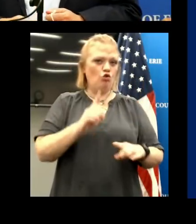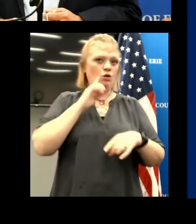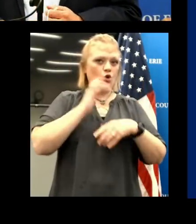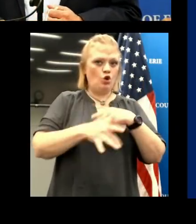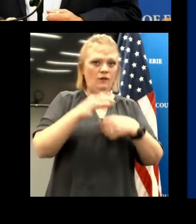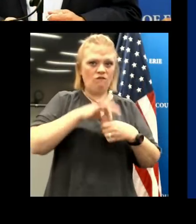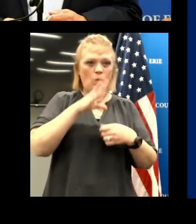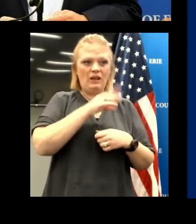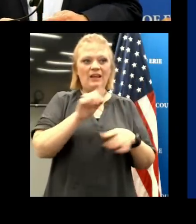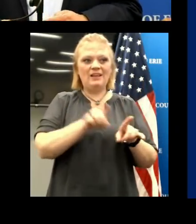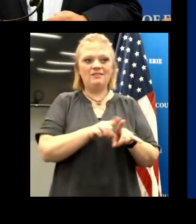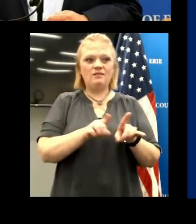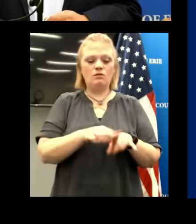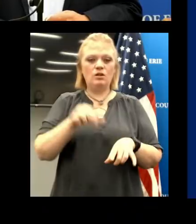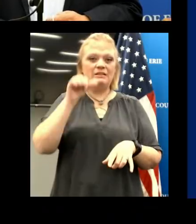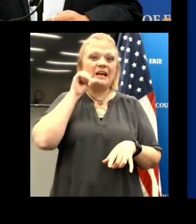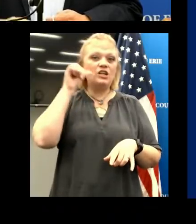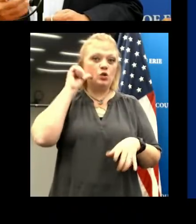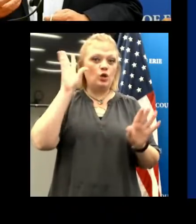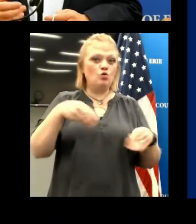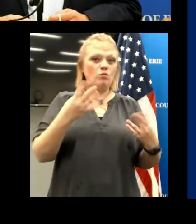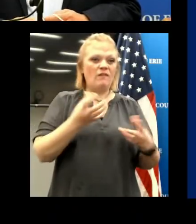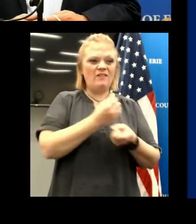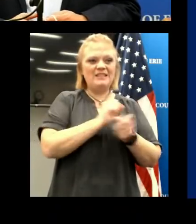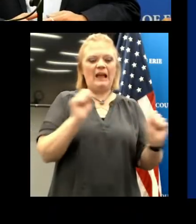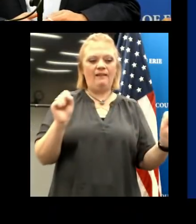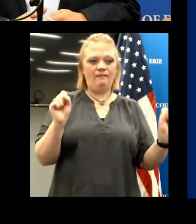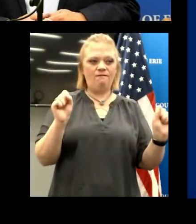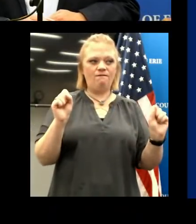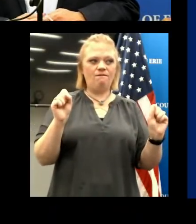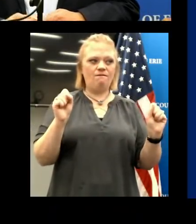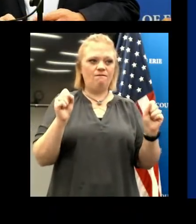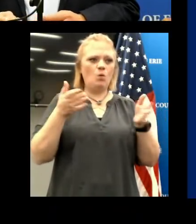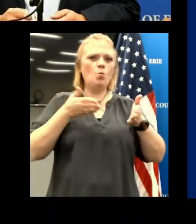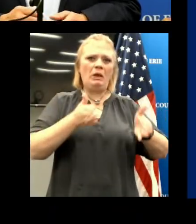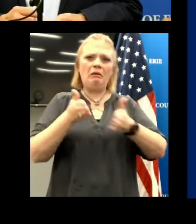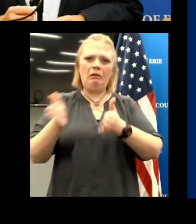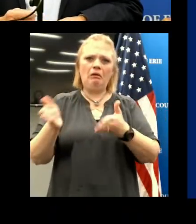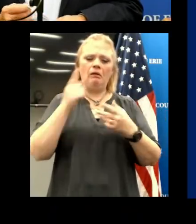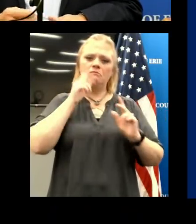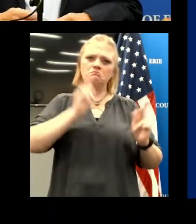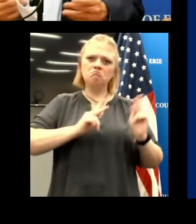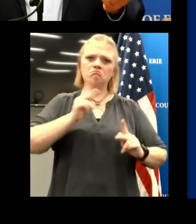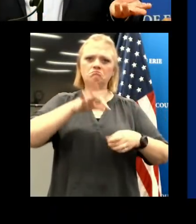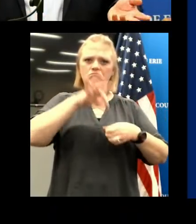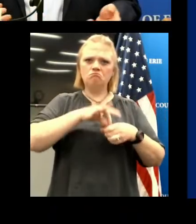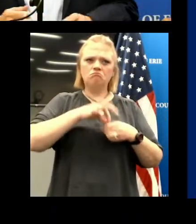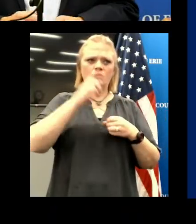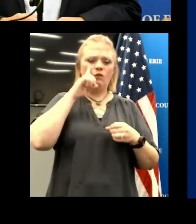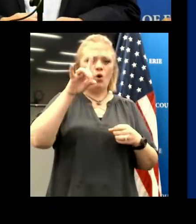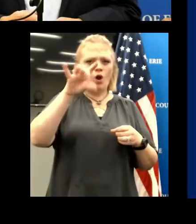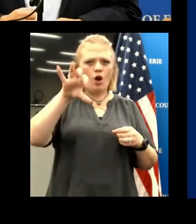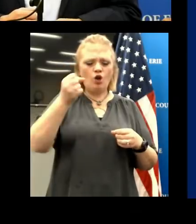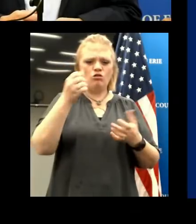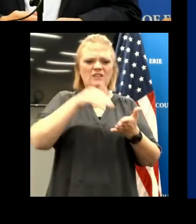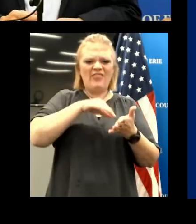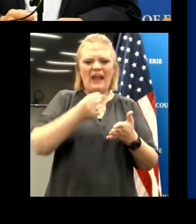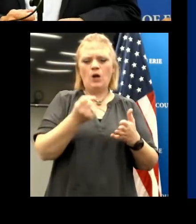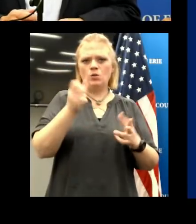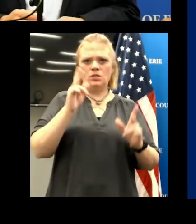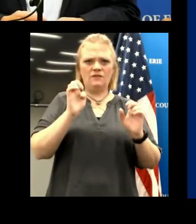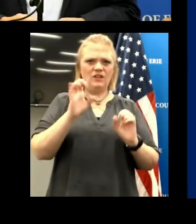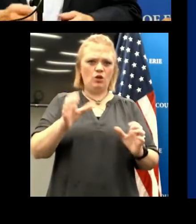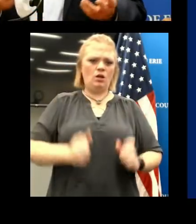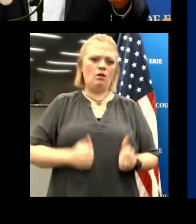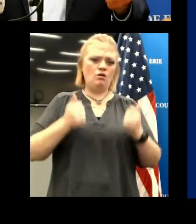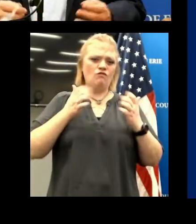well as yesterday to provide a safe mechanism for people to vote and for hundreds of thousands of Erie County residents for